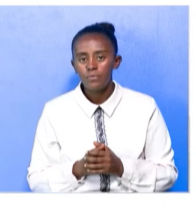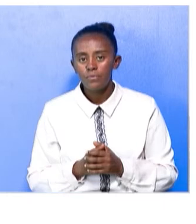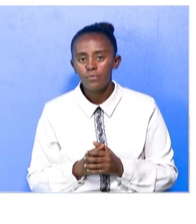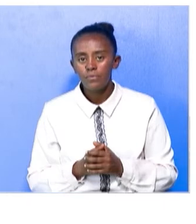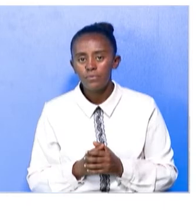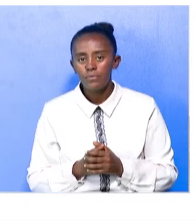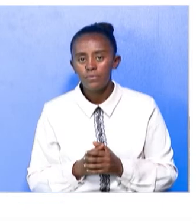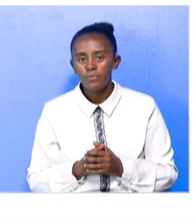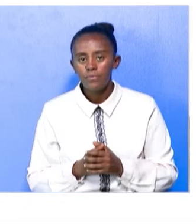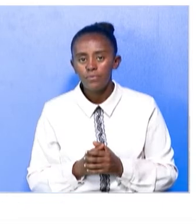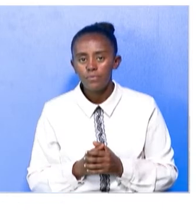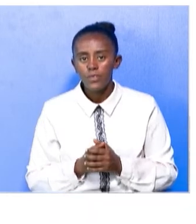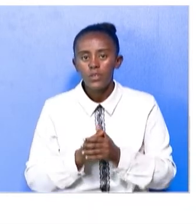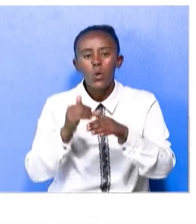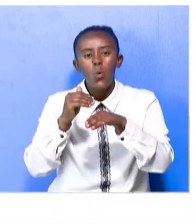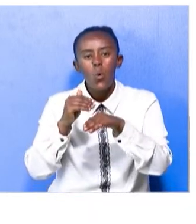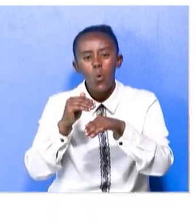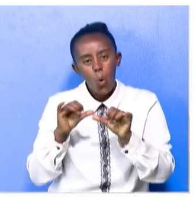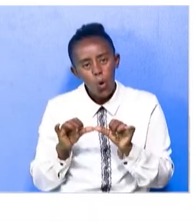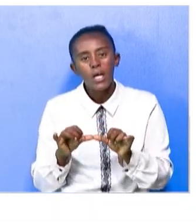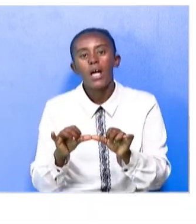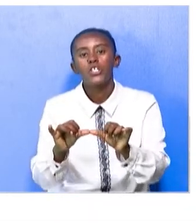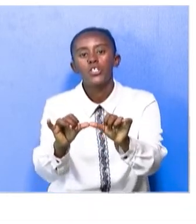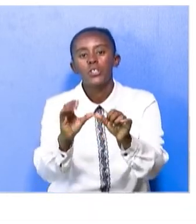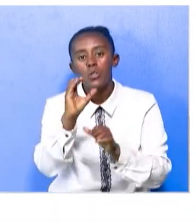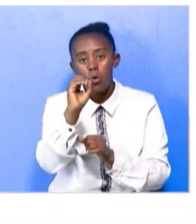ongoing actions.